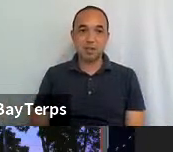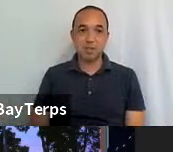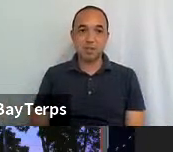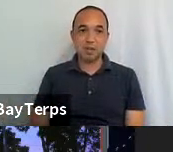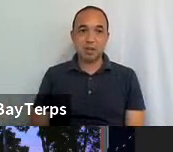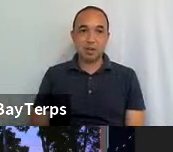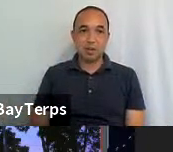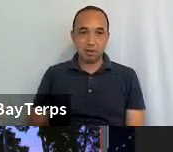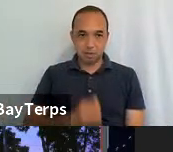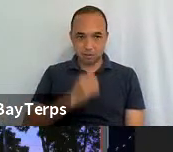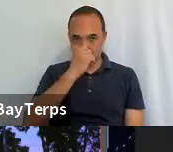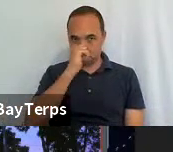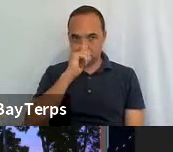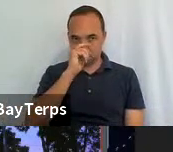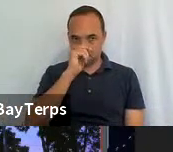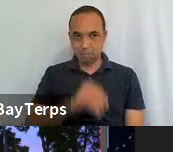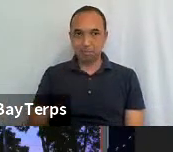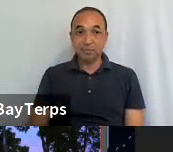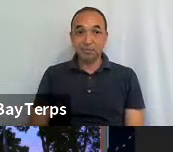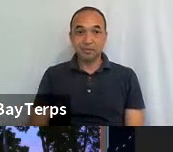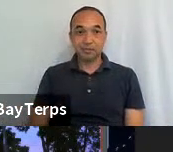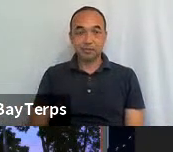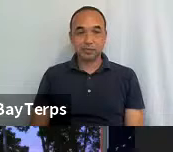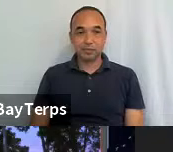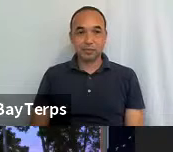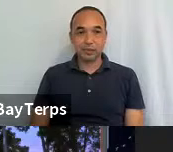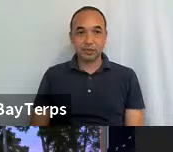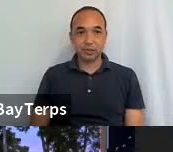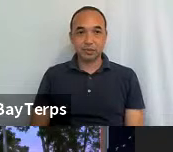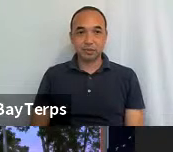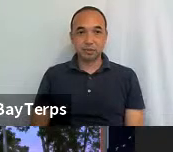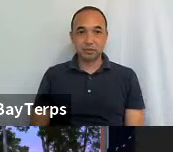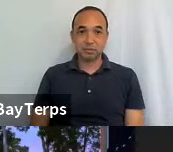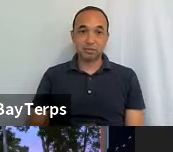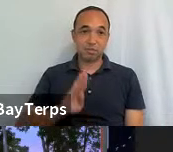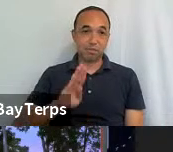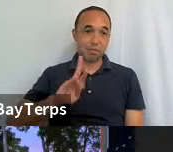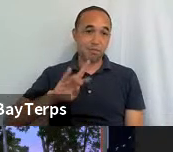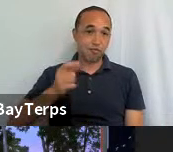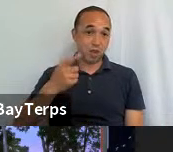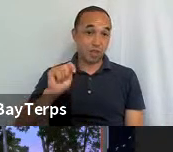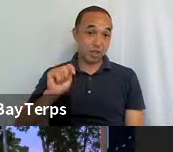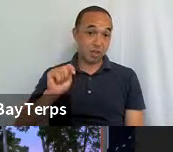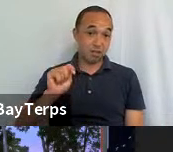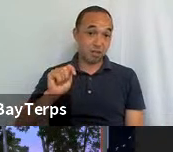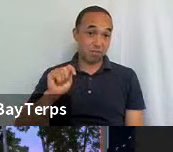So the brightness just controls how bright it is.